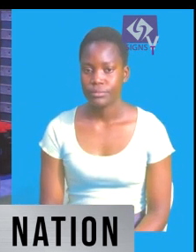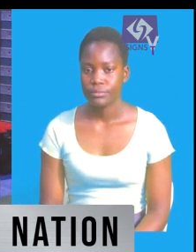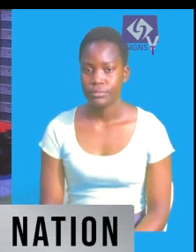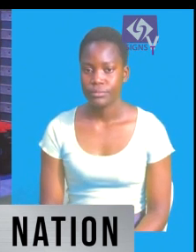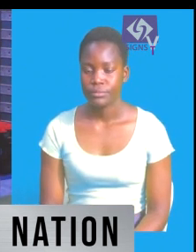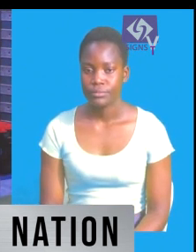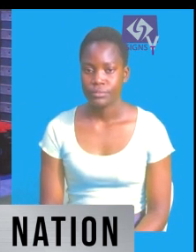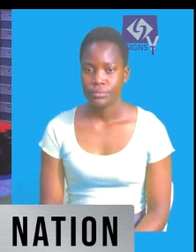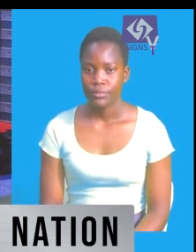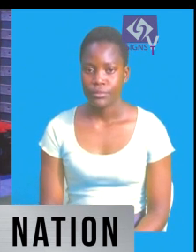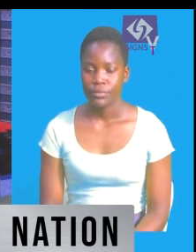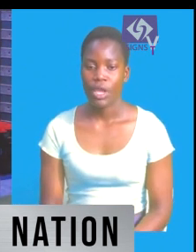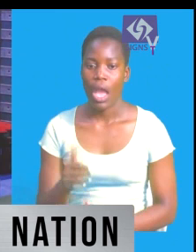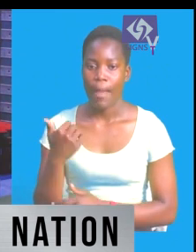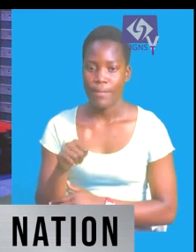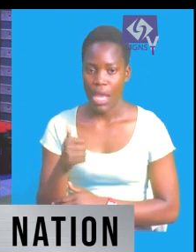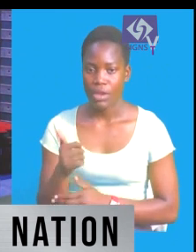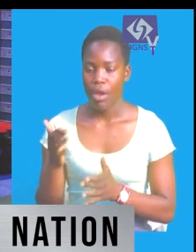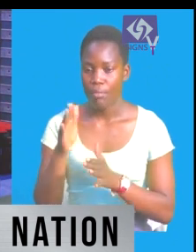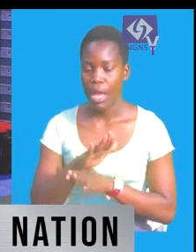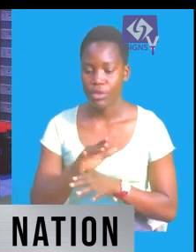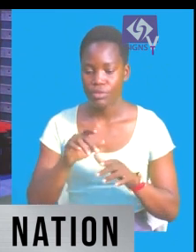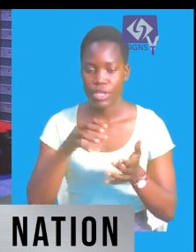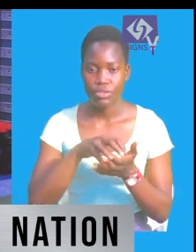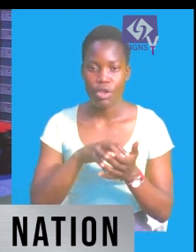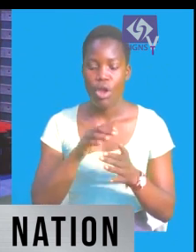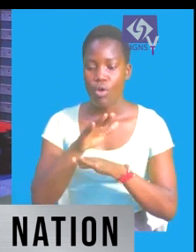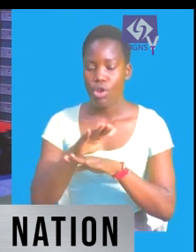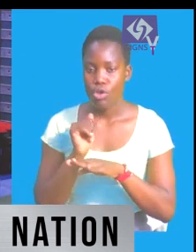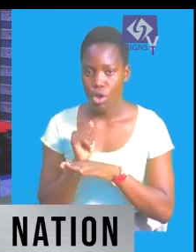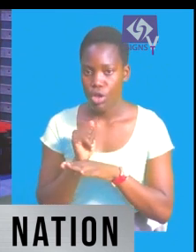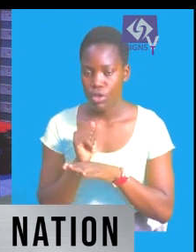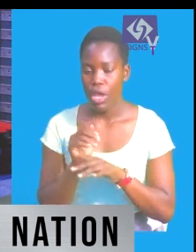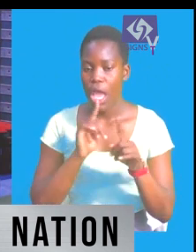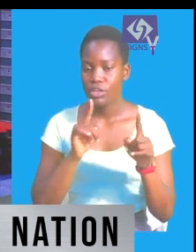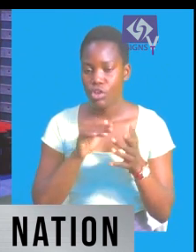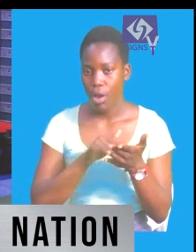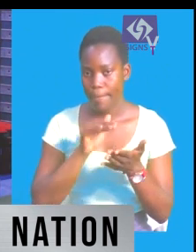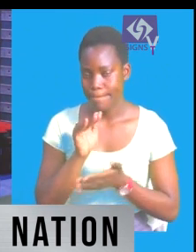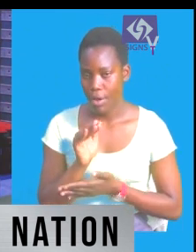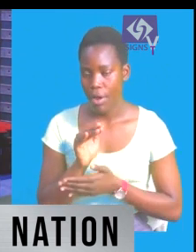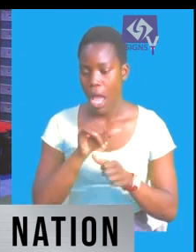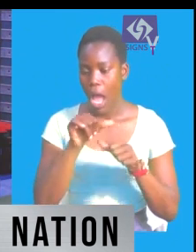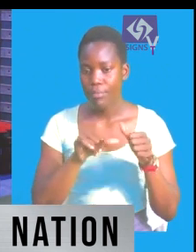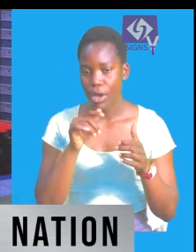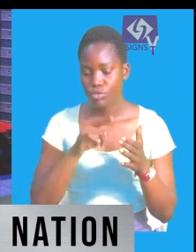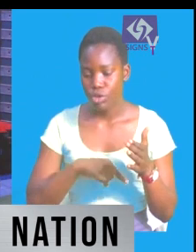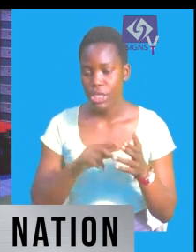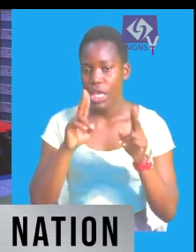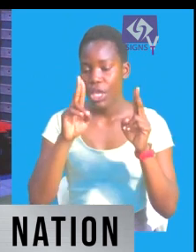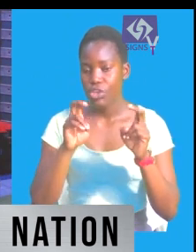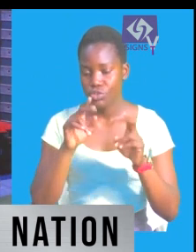Hold it there. I'll still bring you back to the studio. We'll call you here and talk some more about some of these